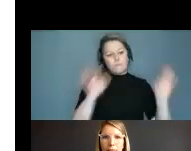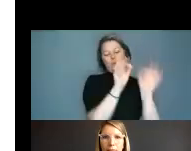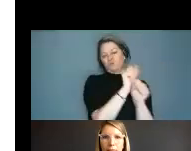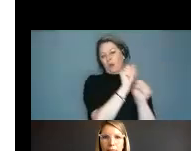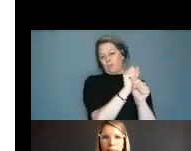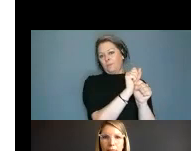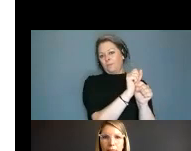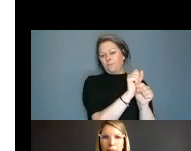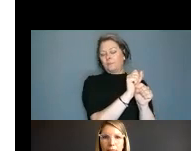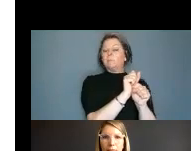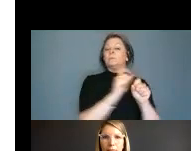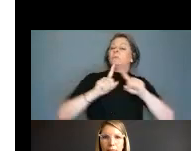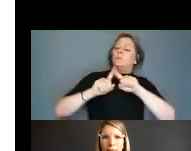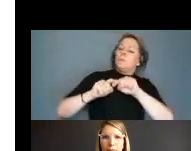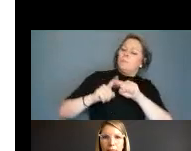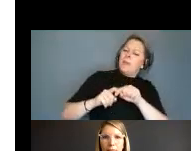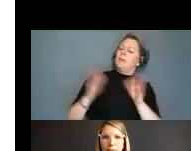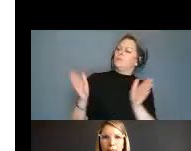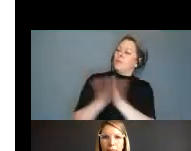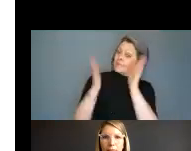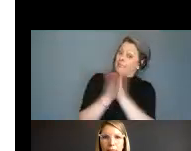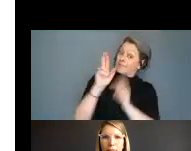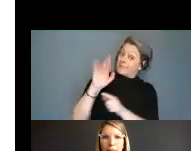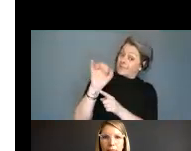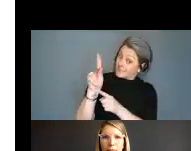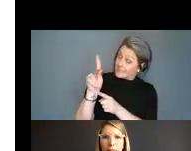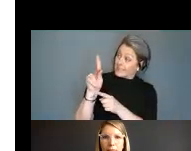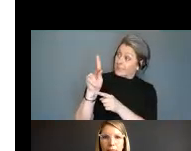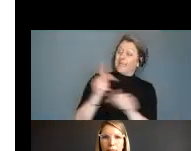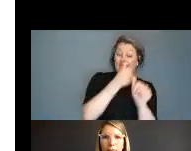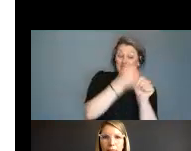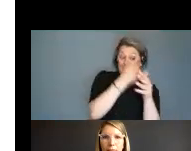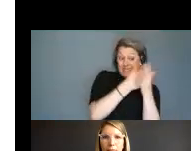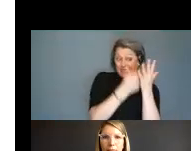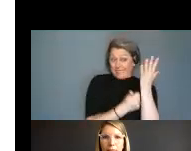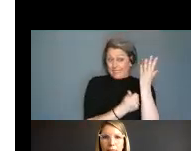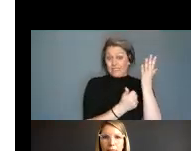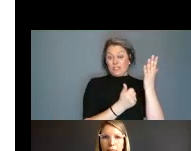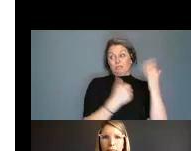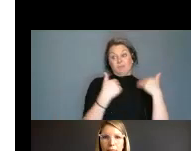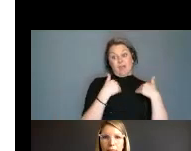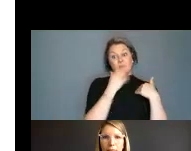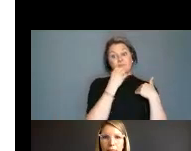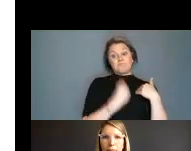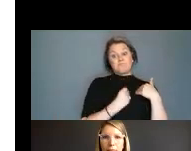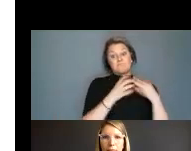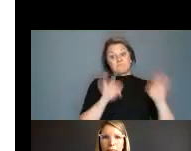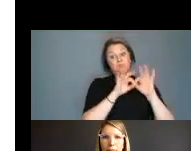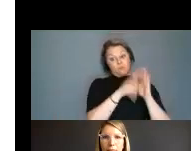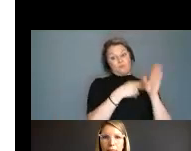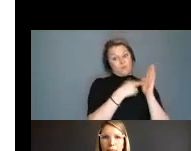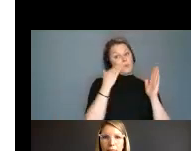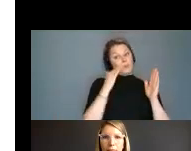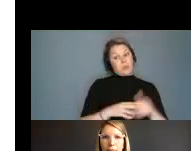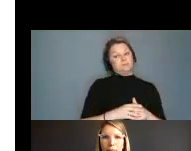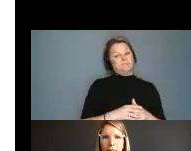situation, any one or more of those professions could play a vital role in determining a person's ability to understand and appreciate a particular risk.